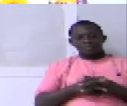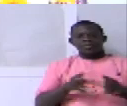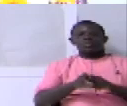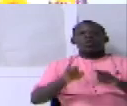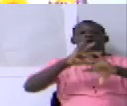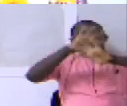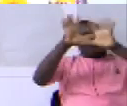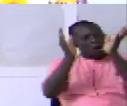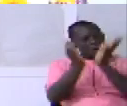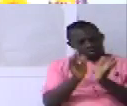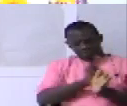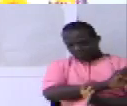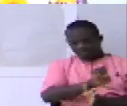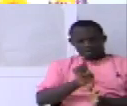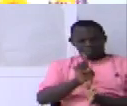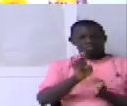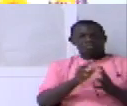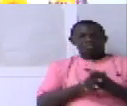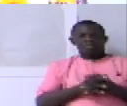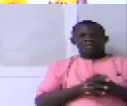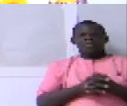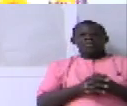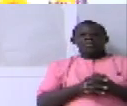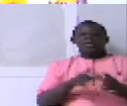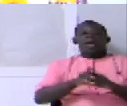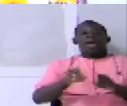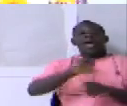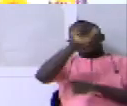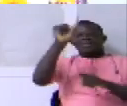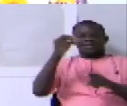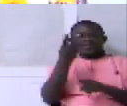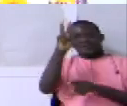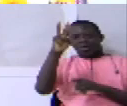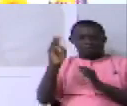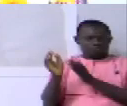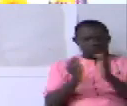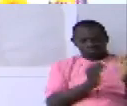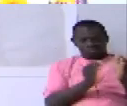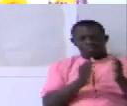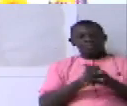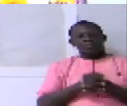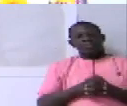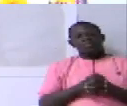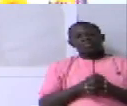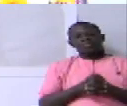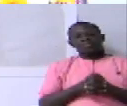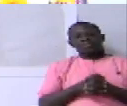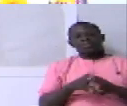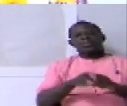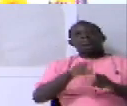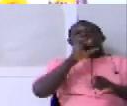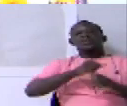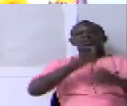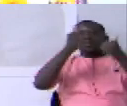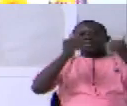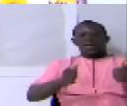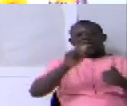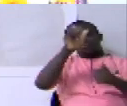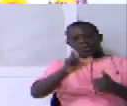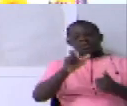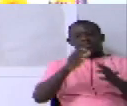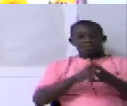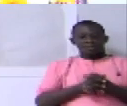to all of them. Ibe. And the second part is, fanna fulanjang mumenti. Mr. Chairman. Mr.